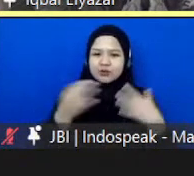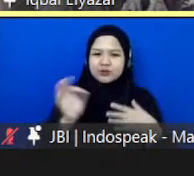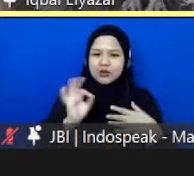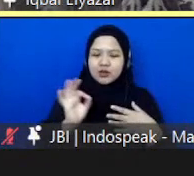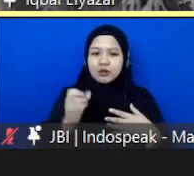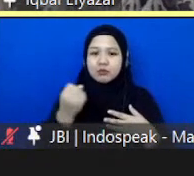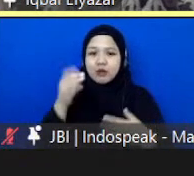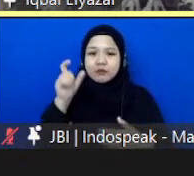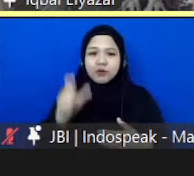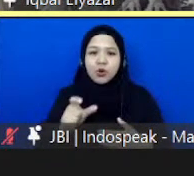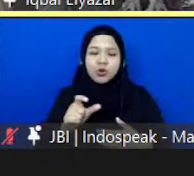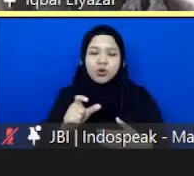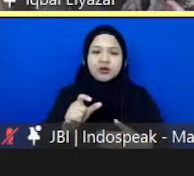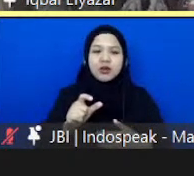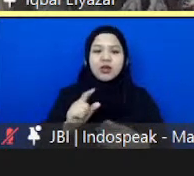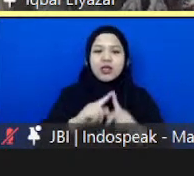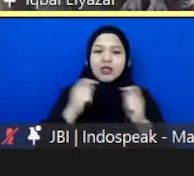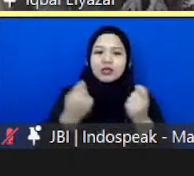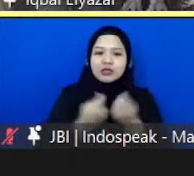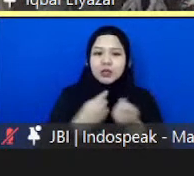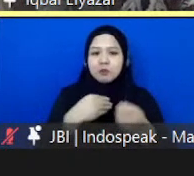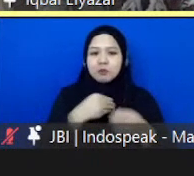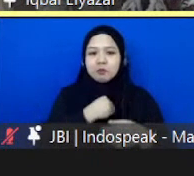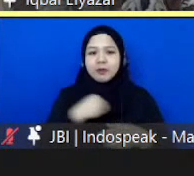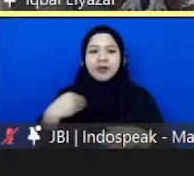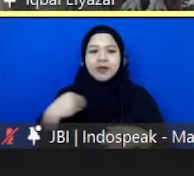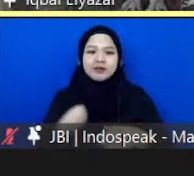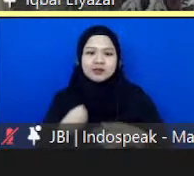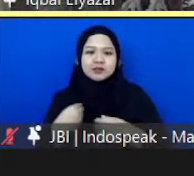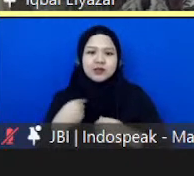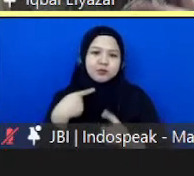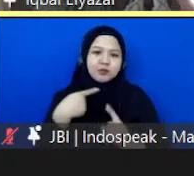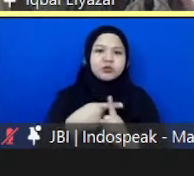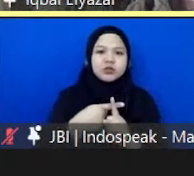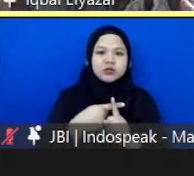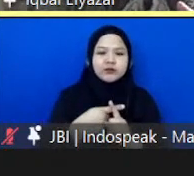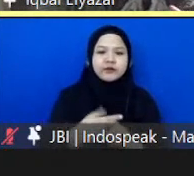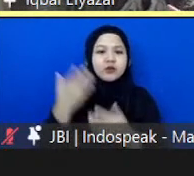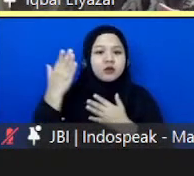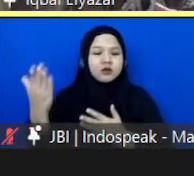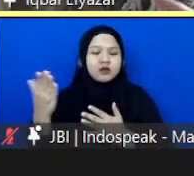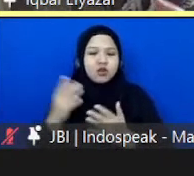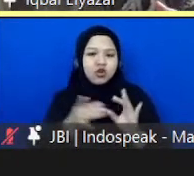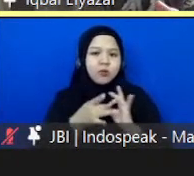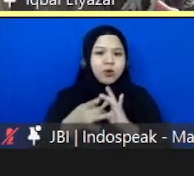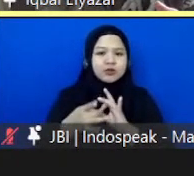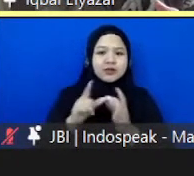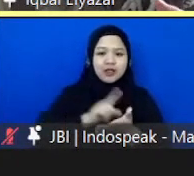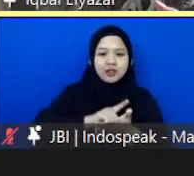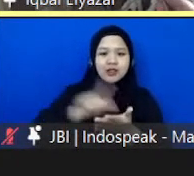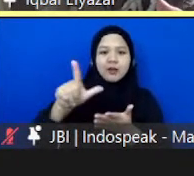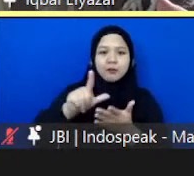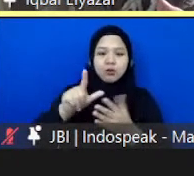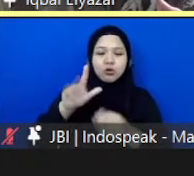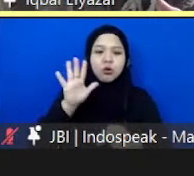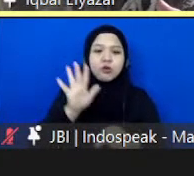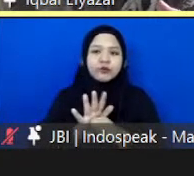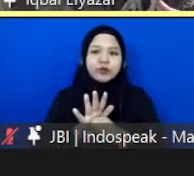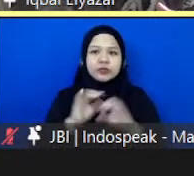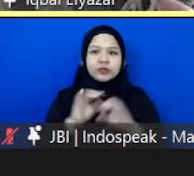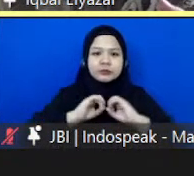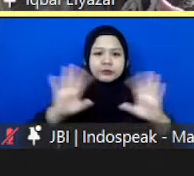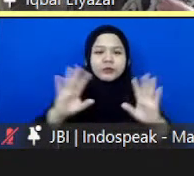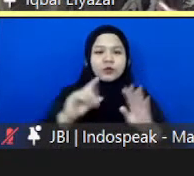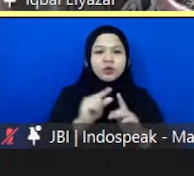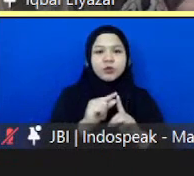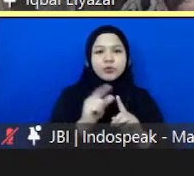infected. And this is one of the lab for COVID and the collaboration to release the Pusara Digital